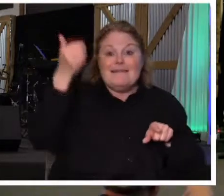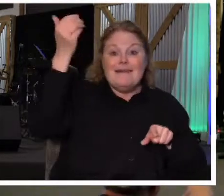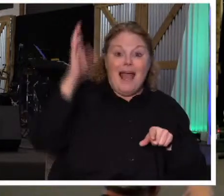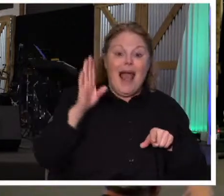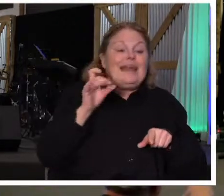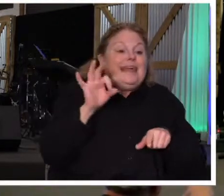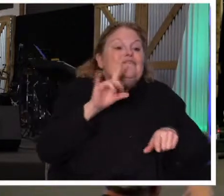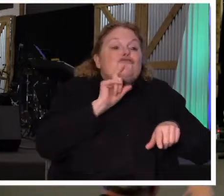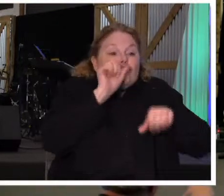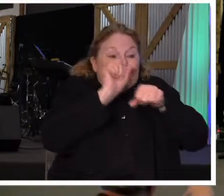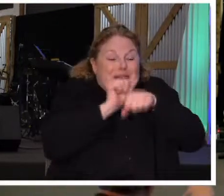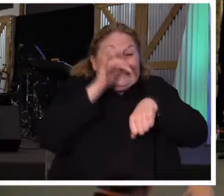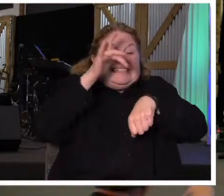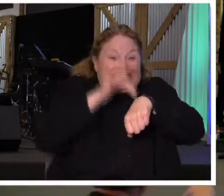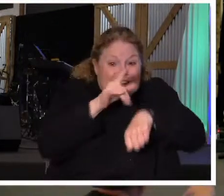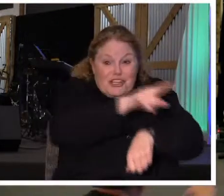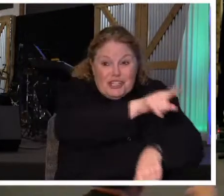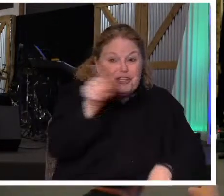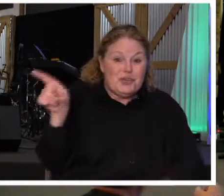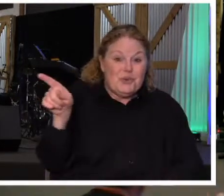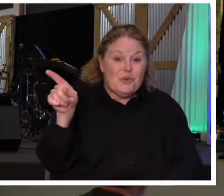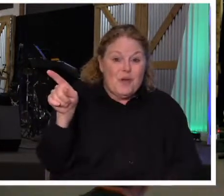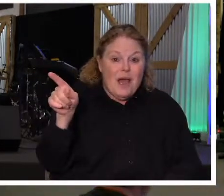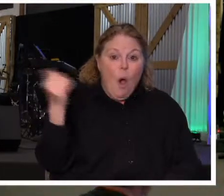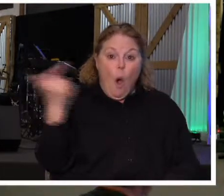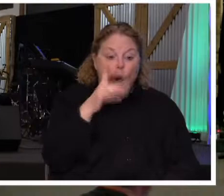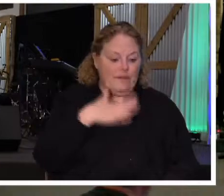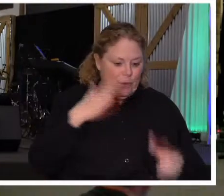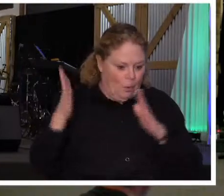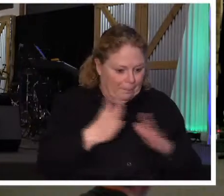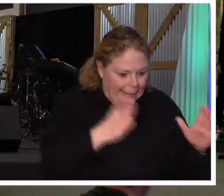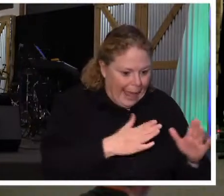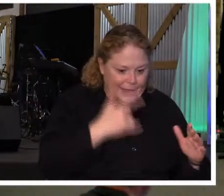into your life, all that stuff changes.